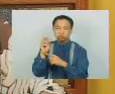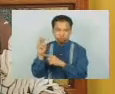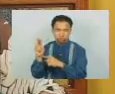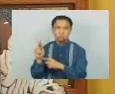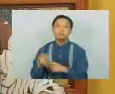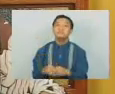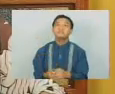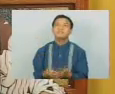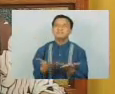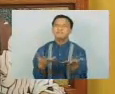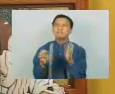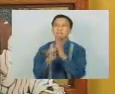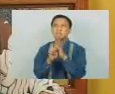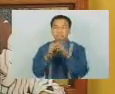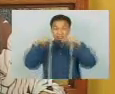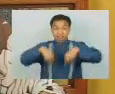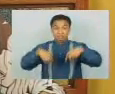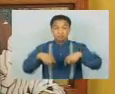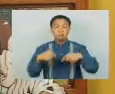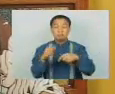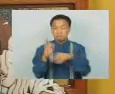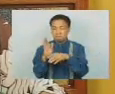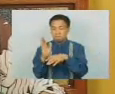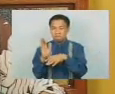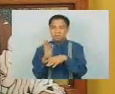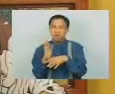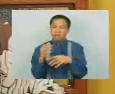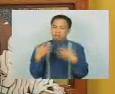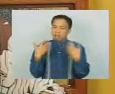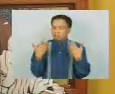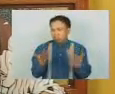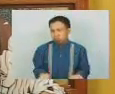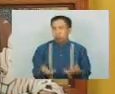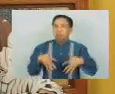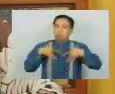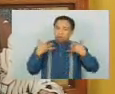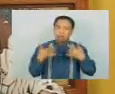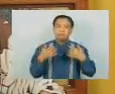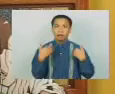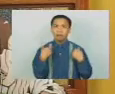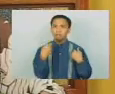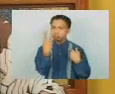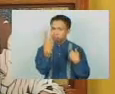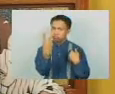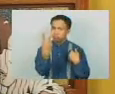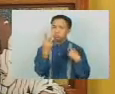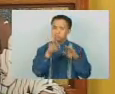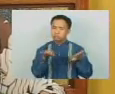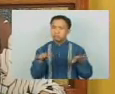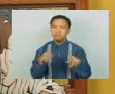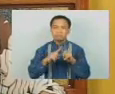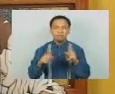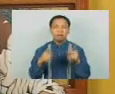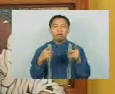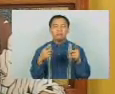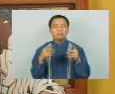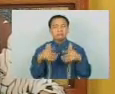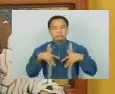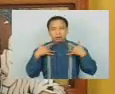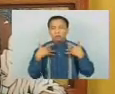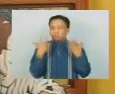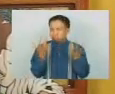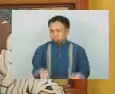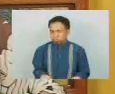Ang stressful ng ating buhay. We only have 2 kids and we talk about stressful life. How can you have something more stressful